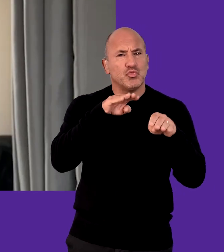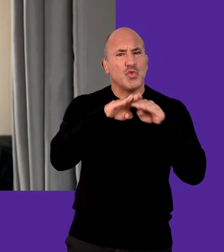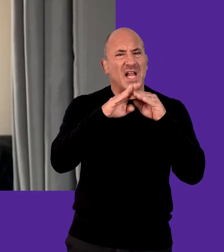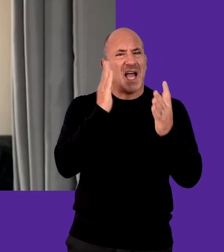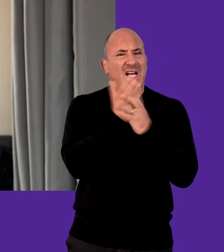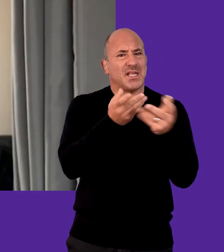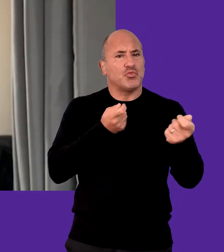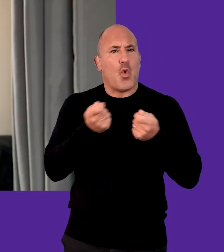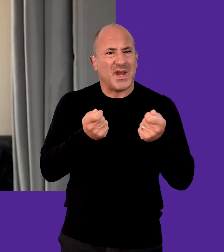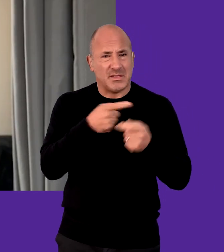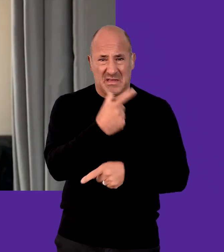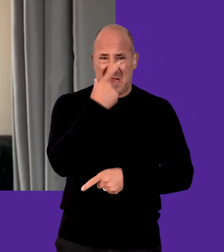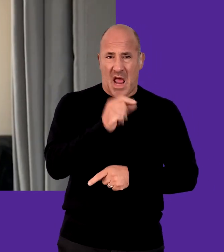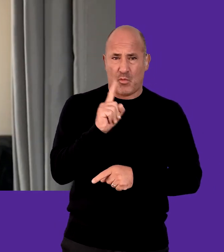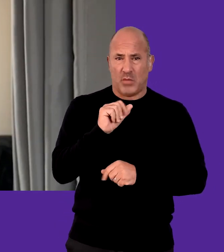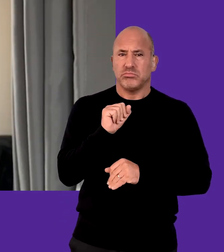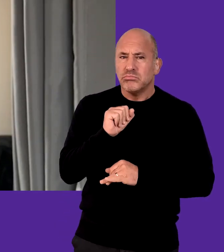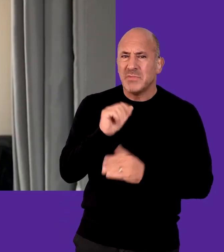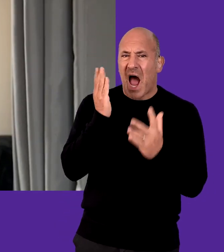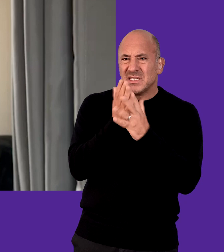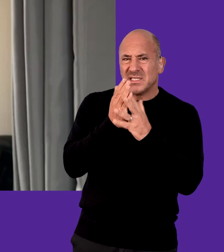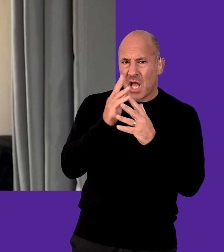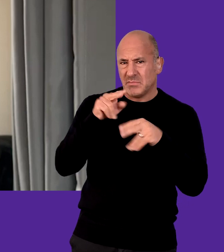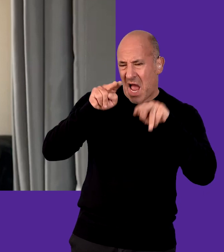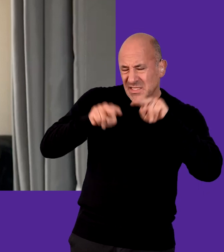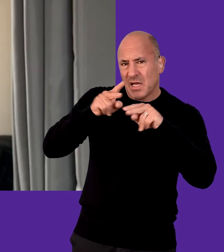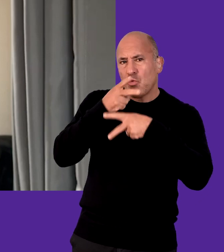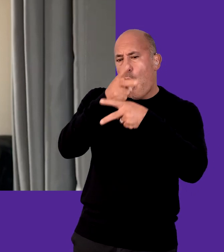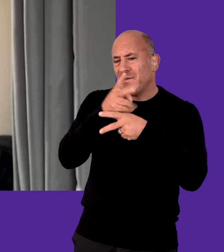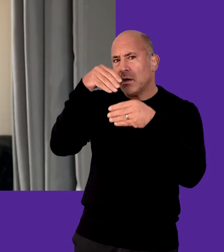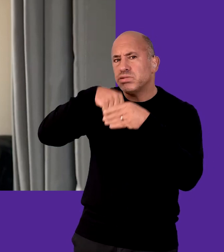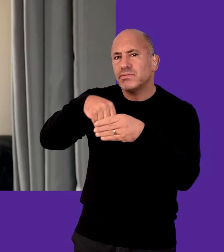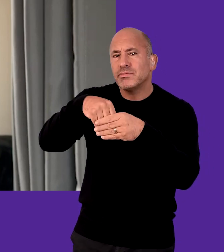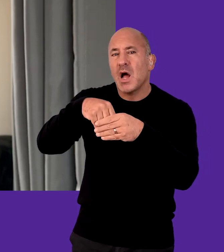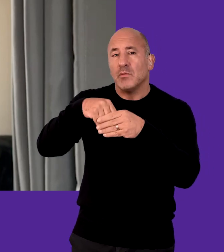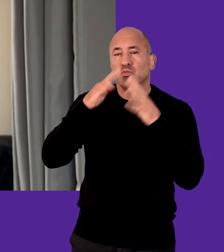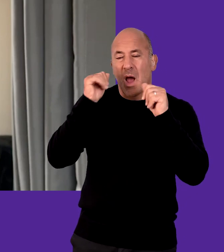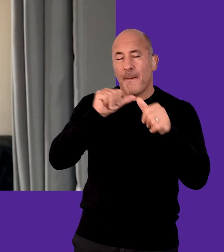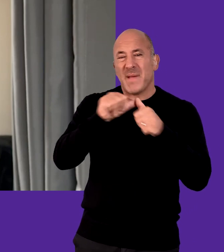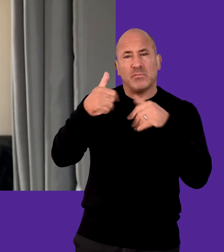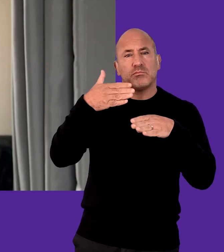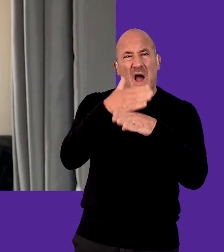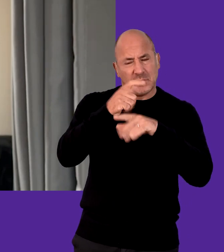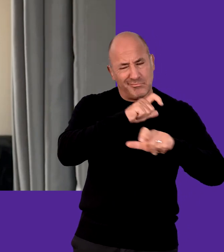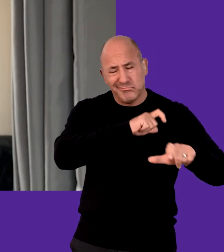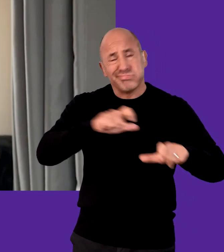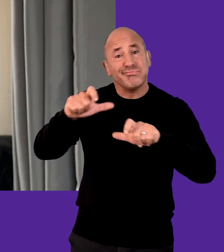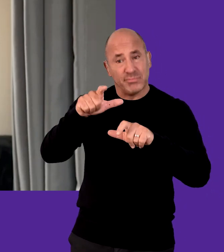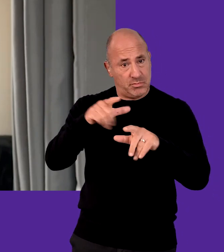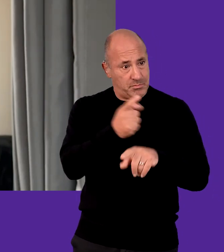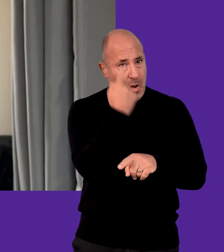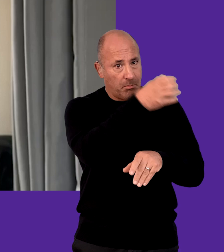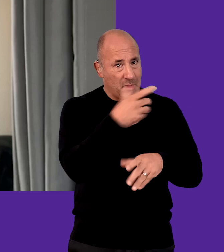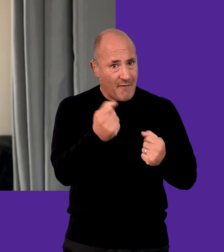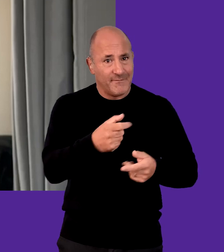with trained access coordinators who can assess and oversee the implementation of access and make sure that best practice